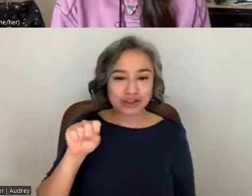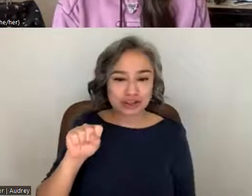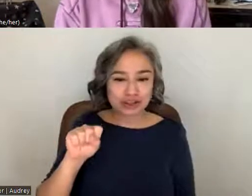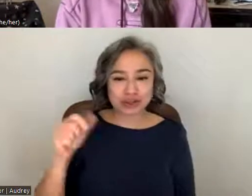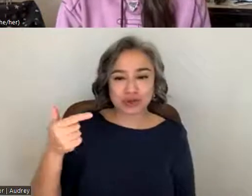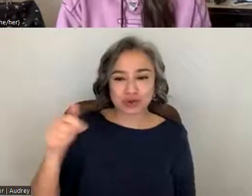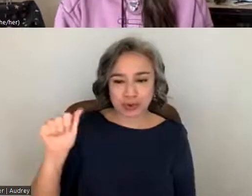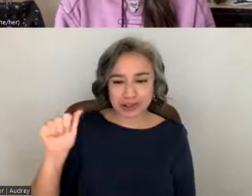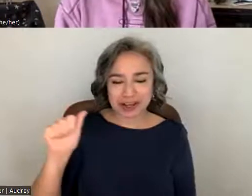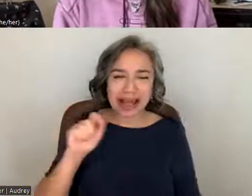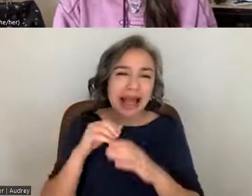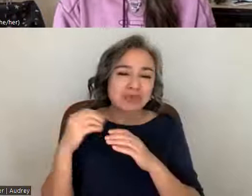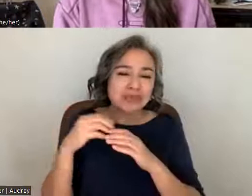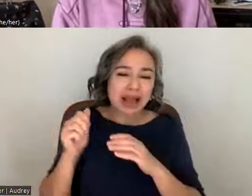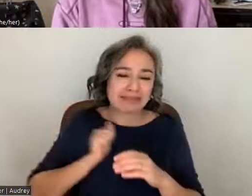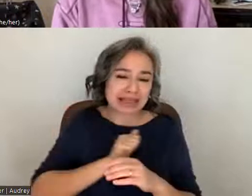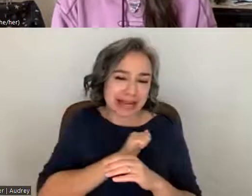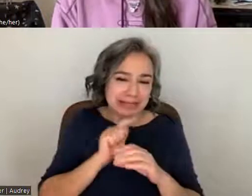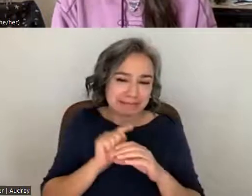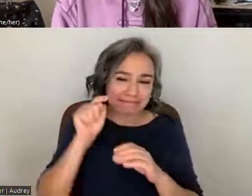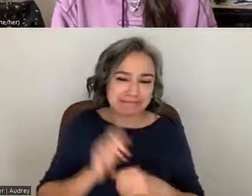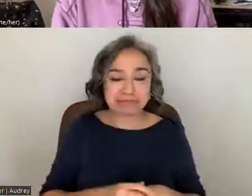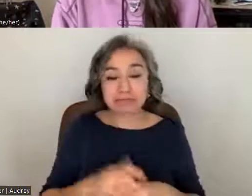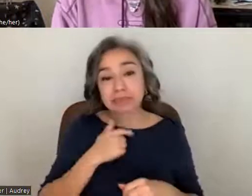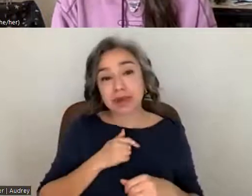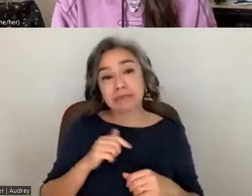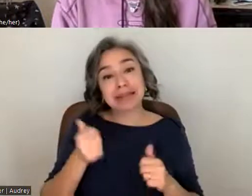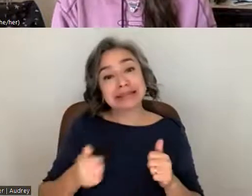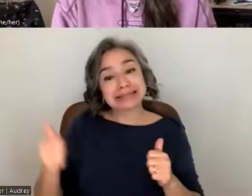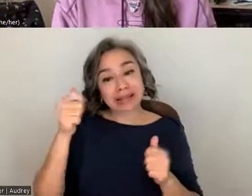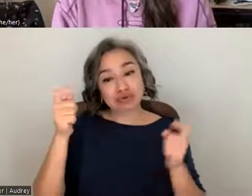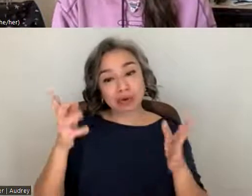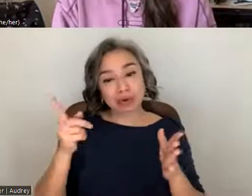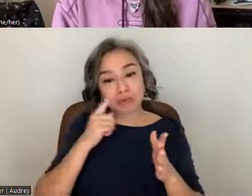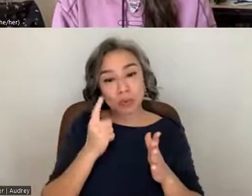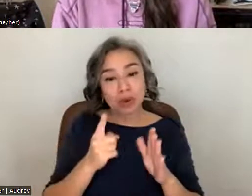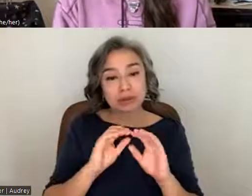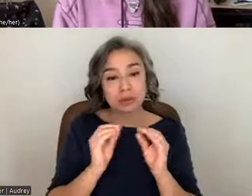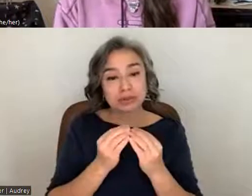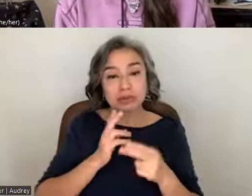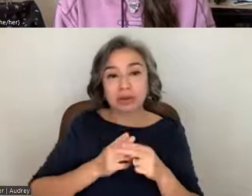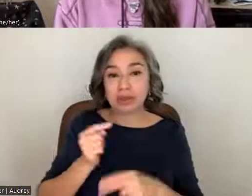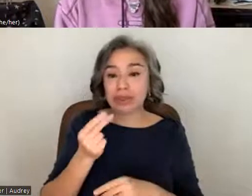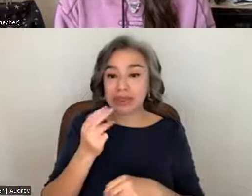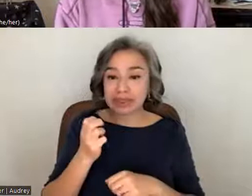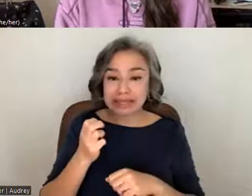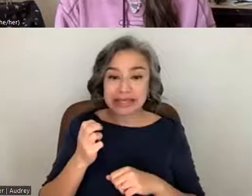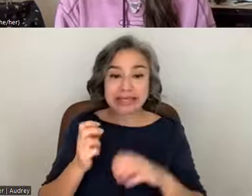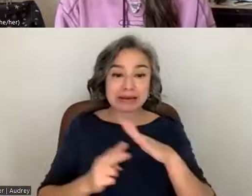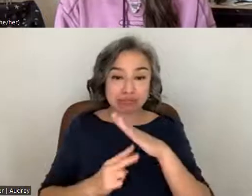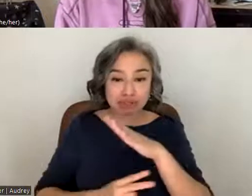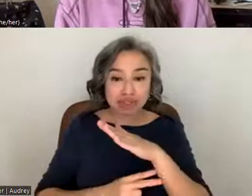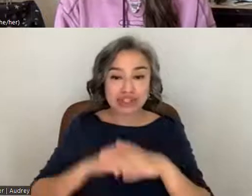And I am the executive director for an organization called the Bridge at Austin Community